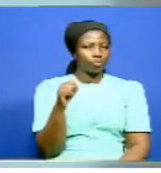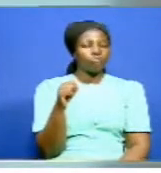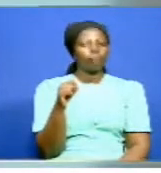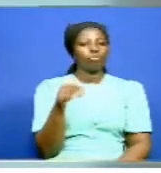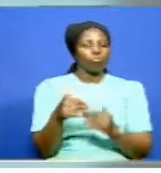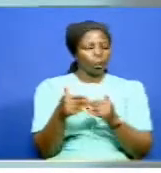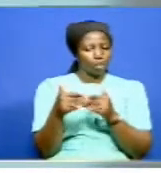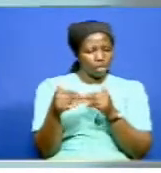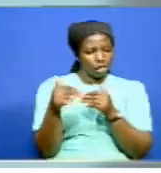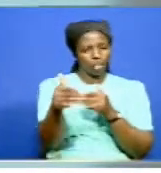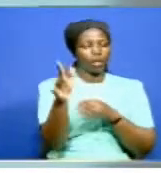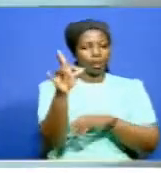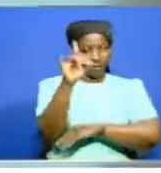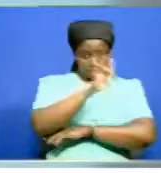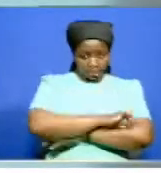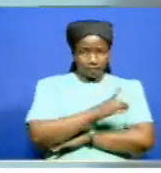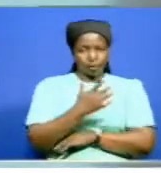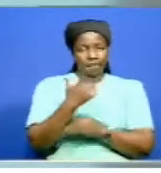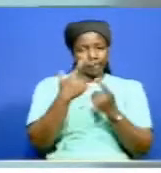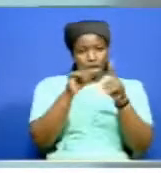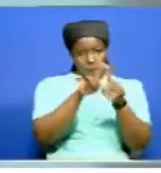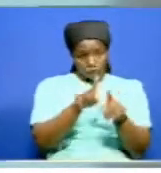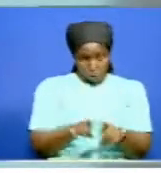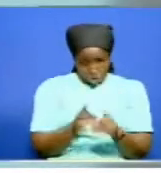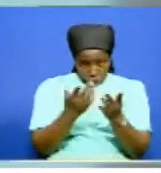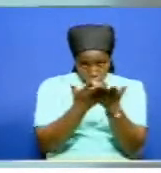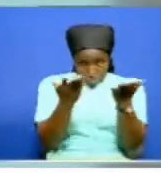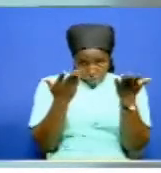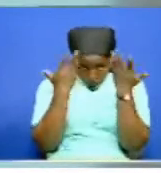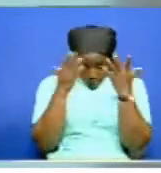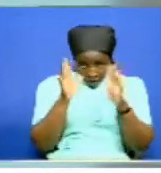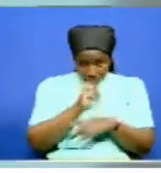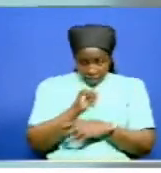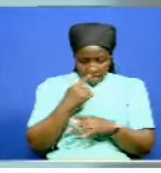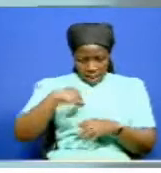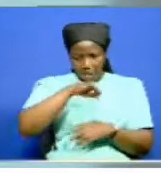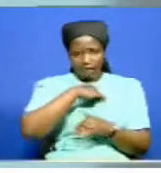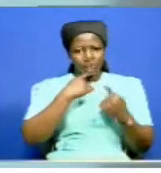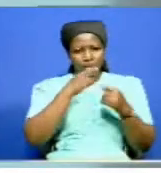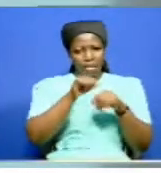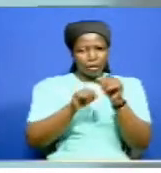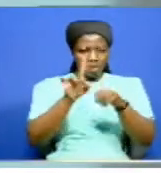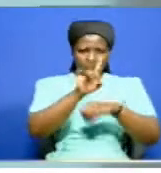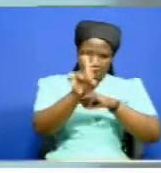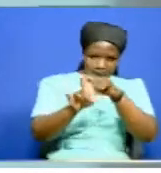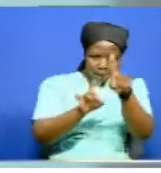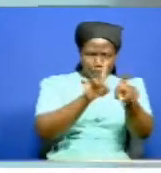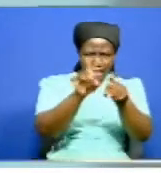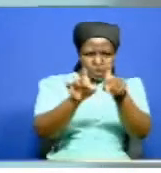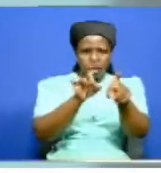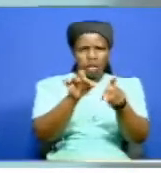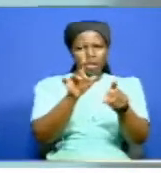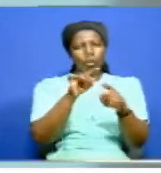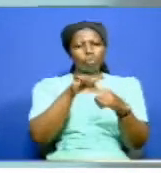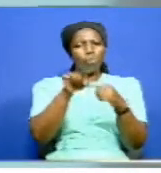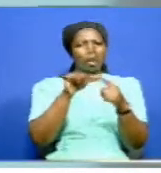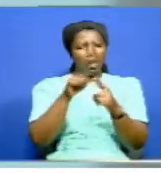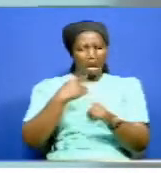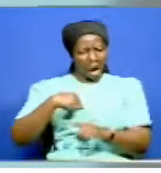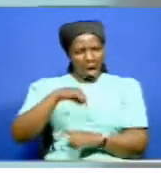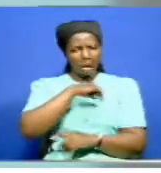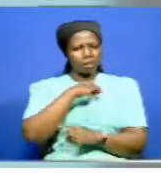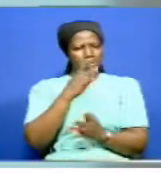coming days. But you're also aware that we are talking about an examination when we are